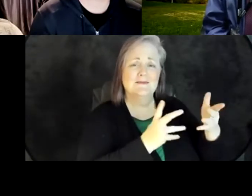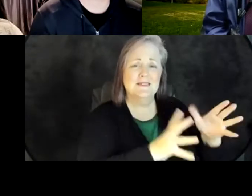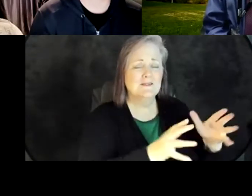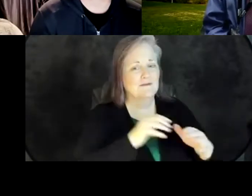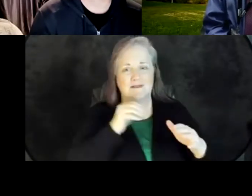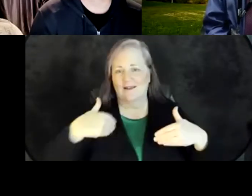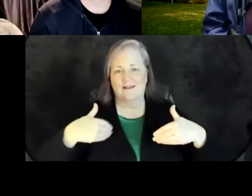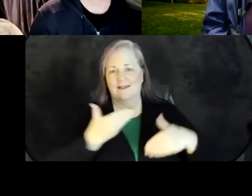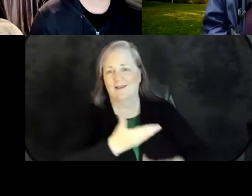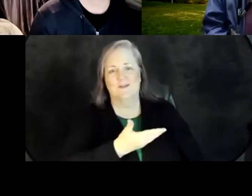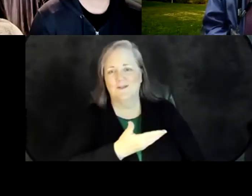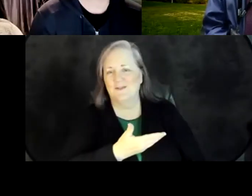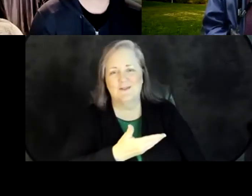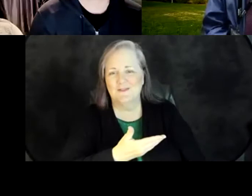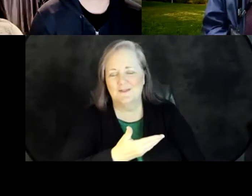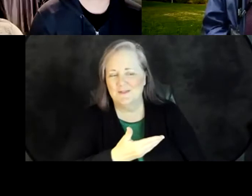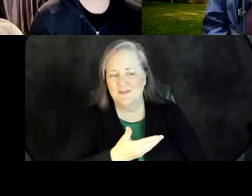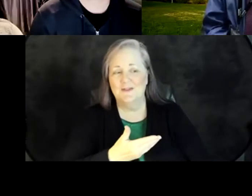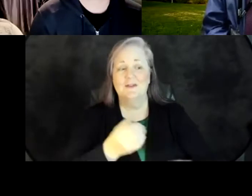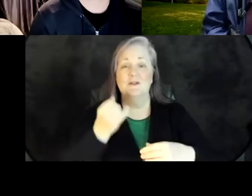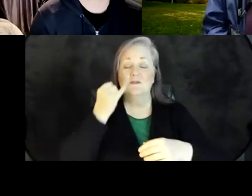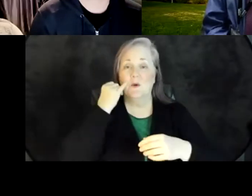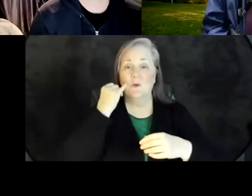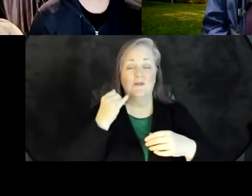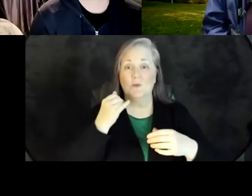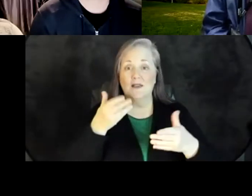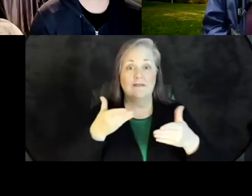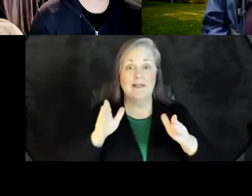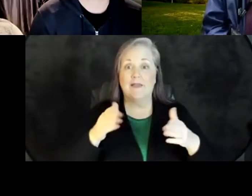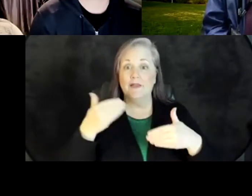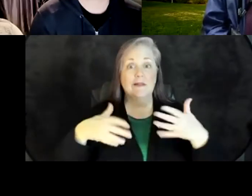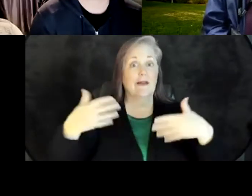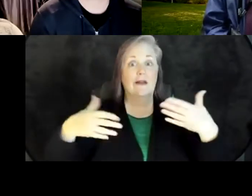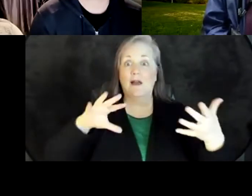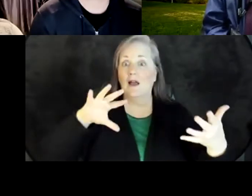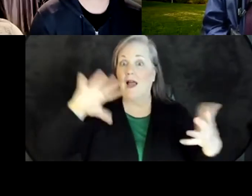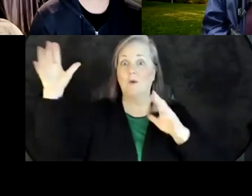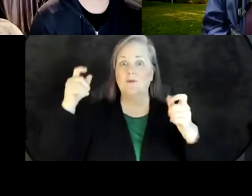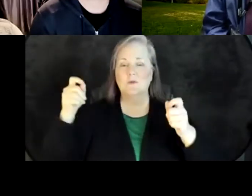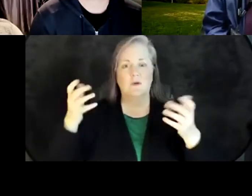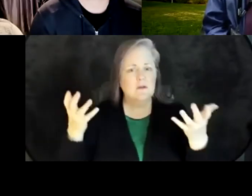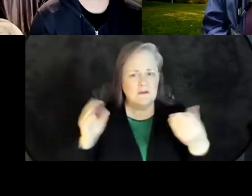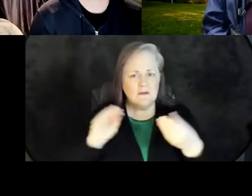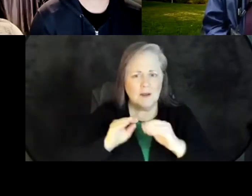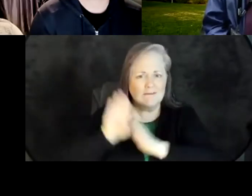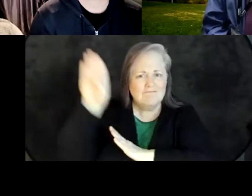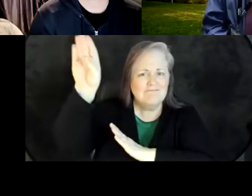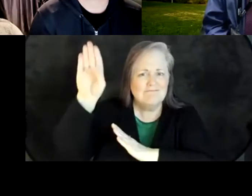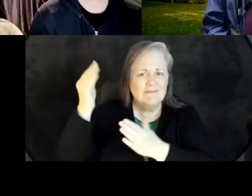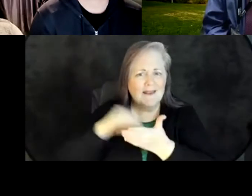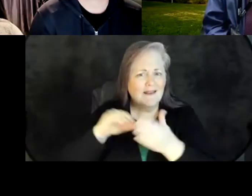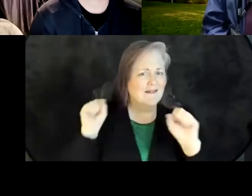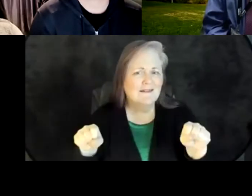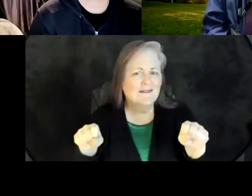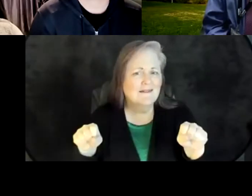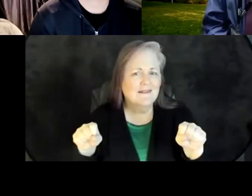we let things out of control, things can flare again. There still